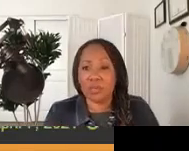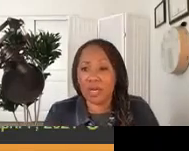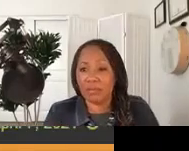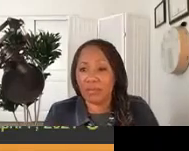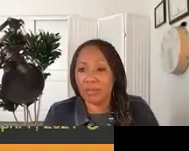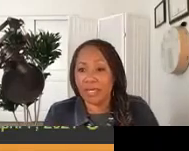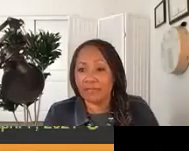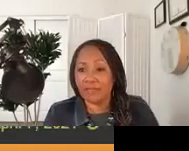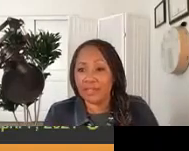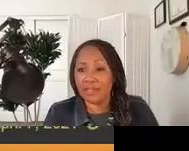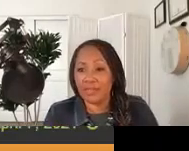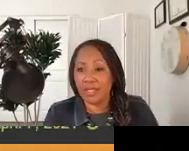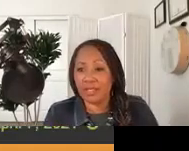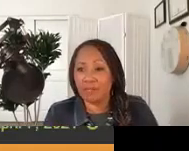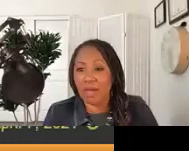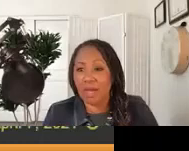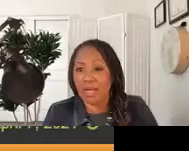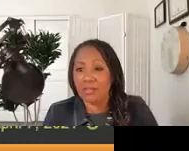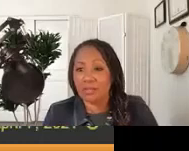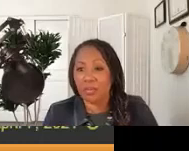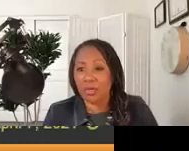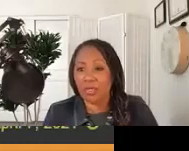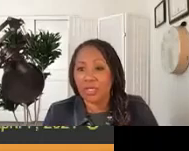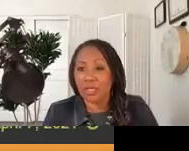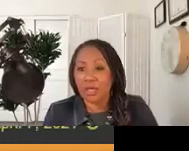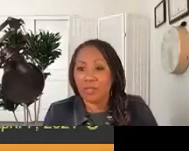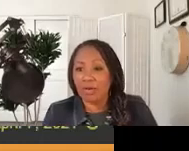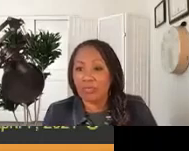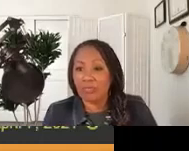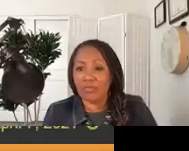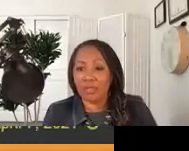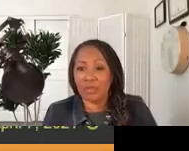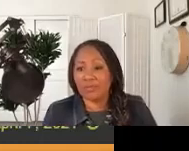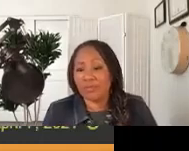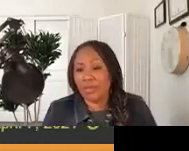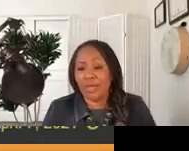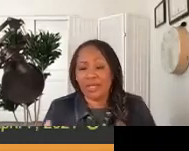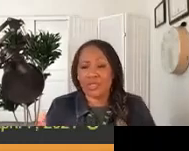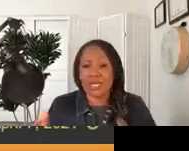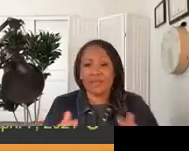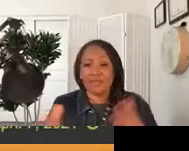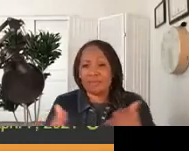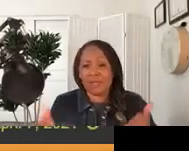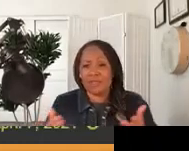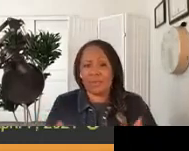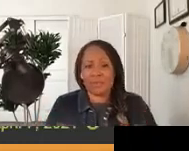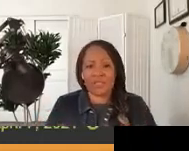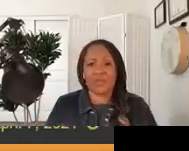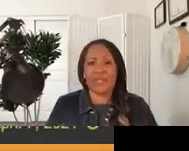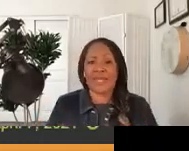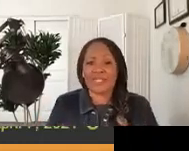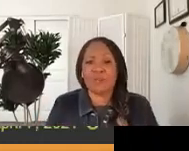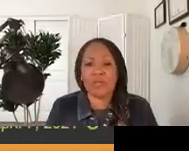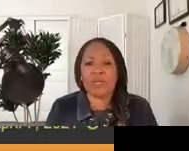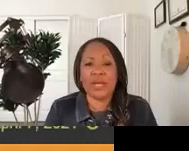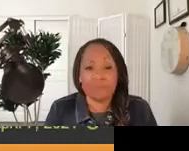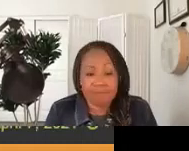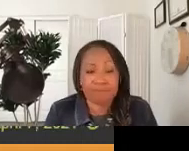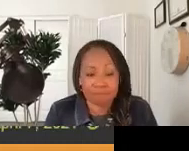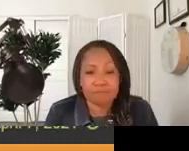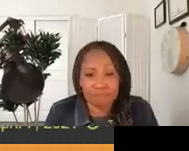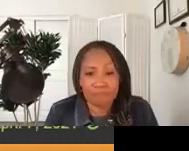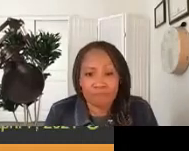what's going on. Maybe I can find something in my support about video. You know, I just haven't, I'm not doing that at this moment. Go